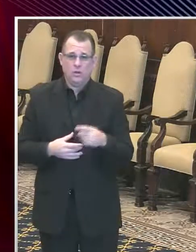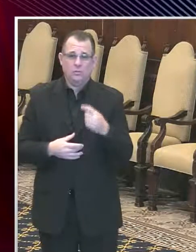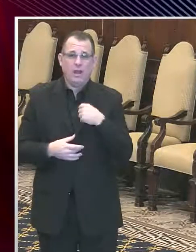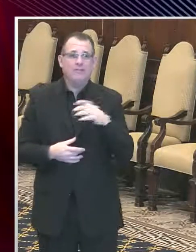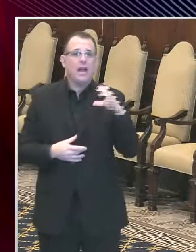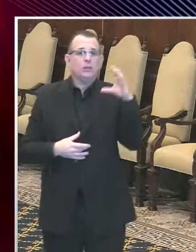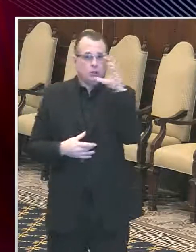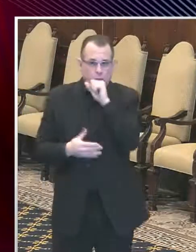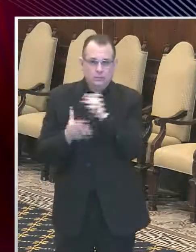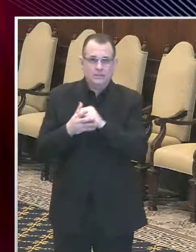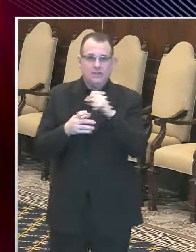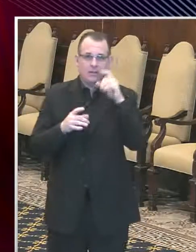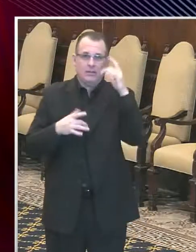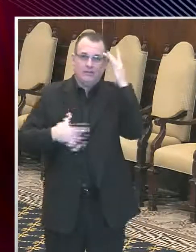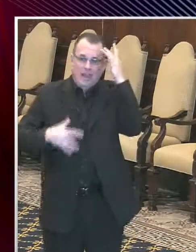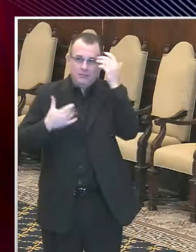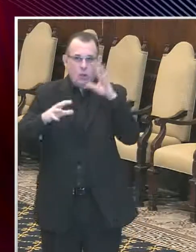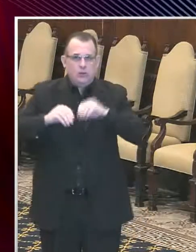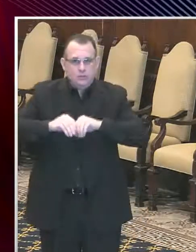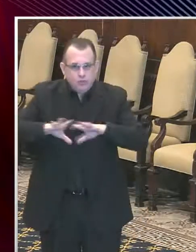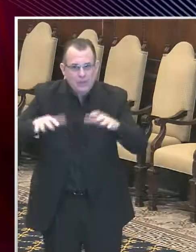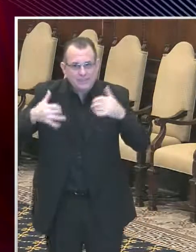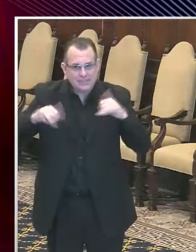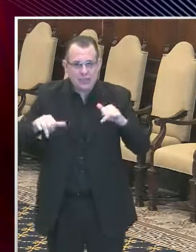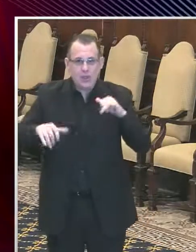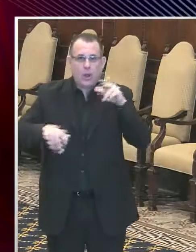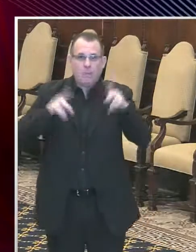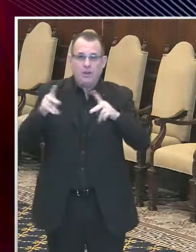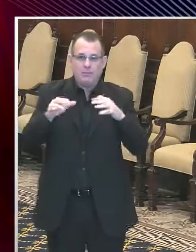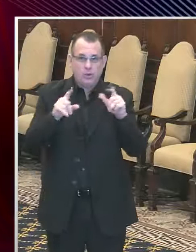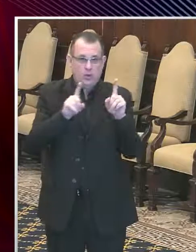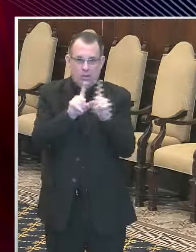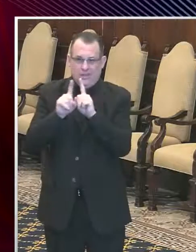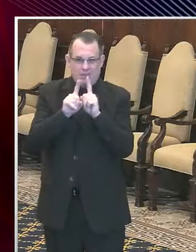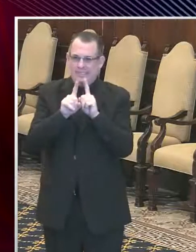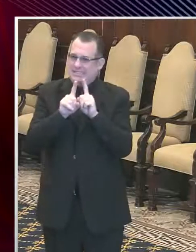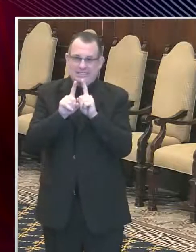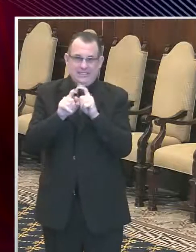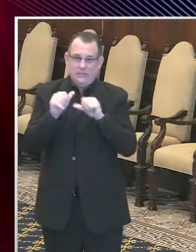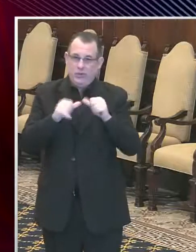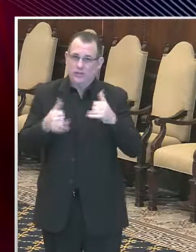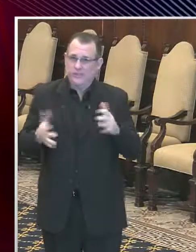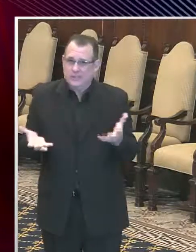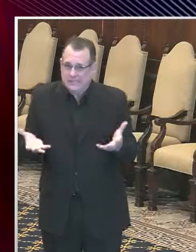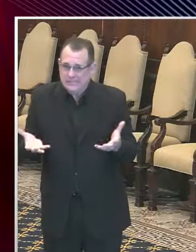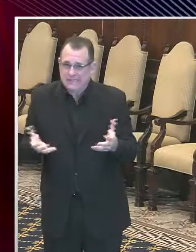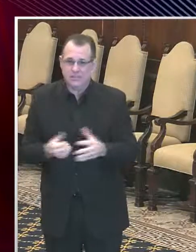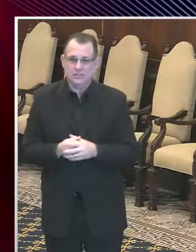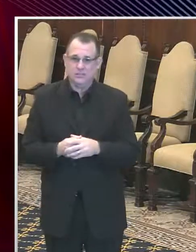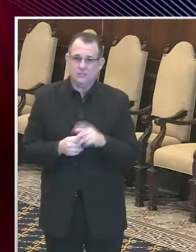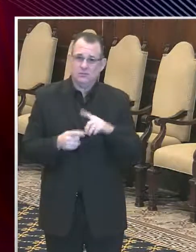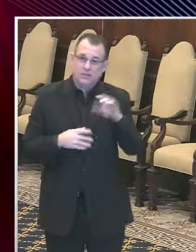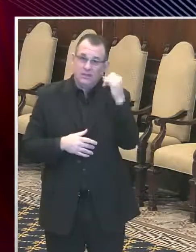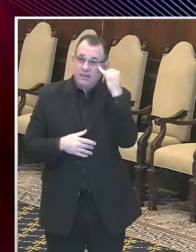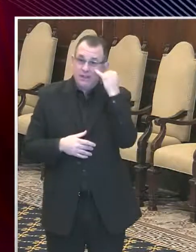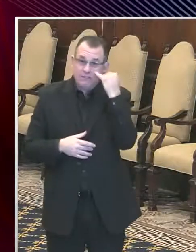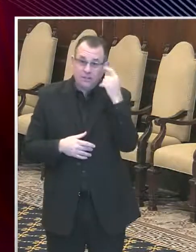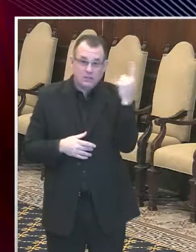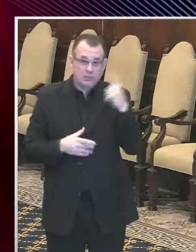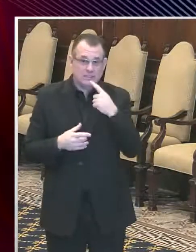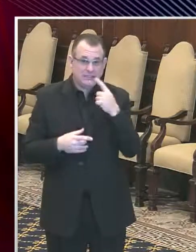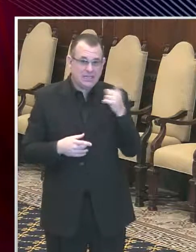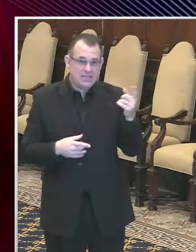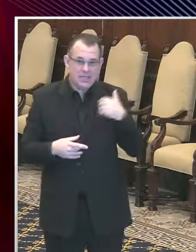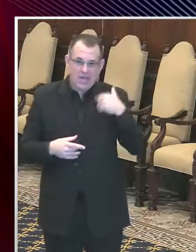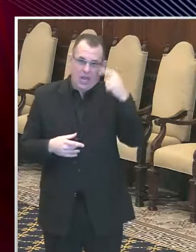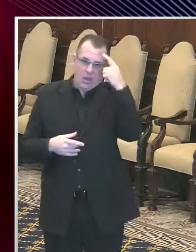to continue the social distancing, and we're going to have to monitor every step along the way what the virus is doing. But anybody who says that they know it's going to disappear in the summer and we need to worry